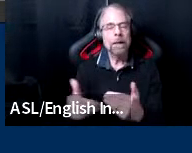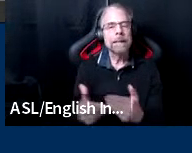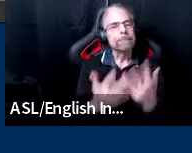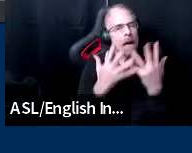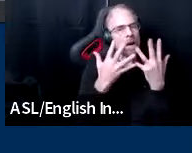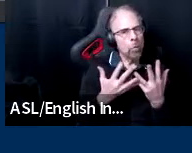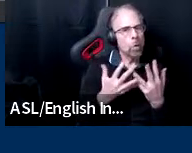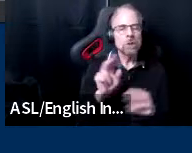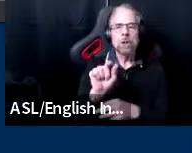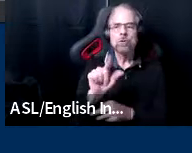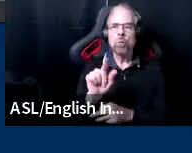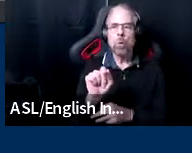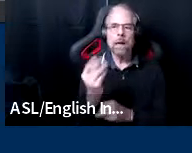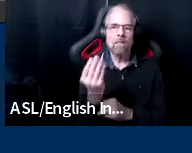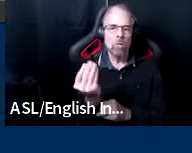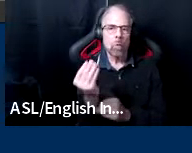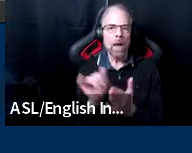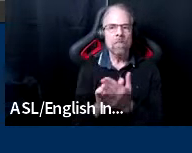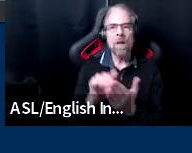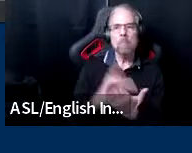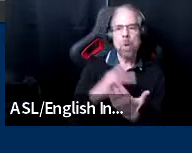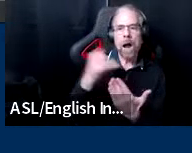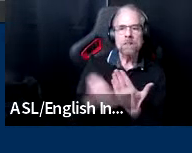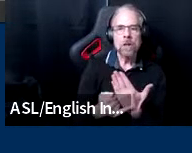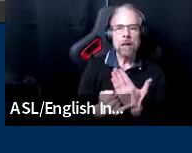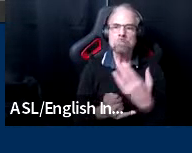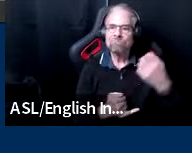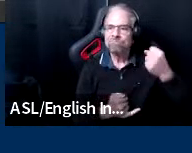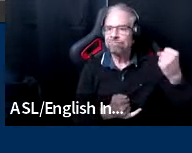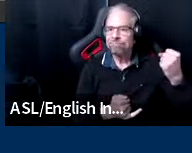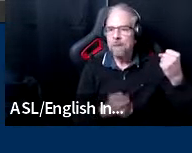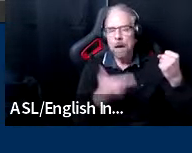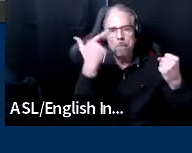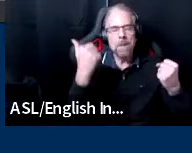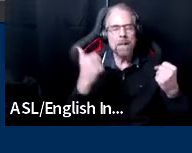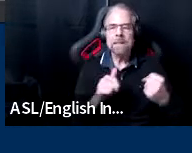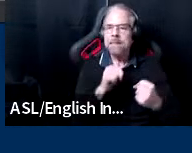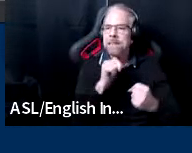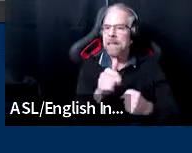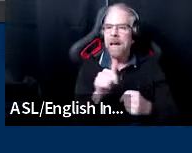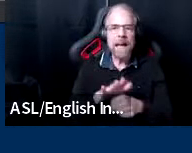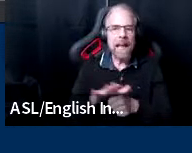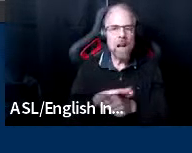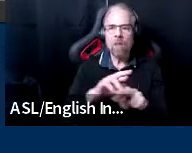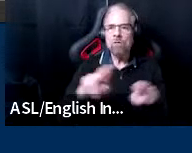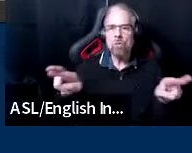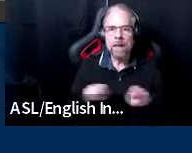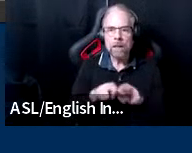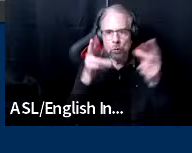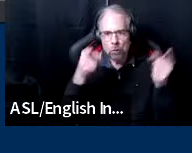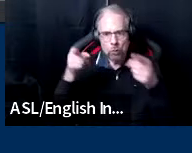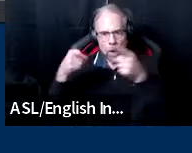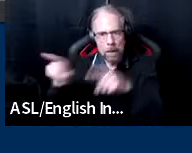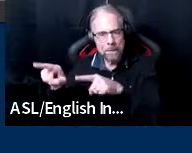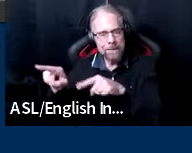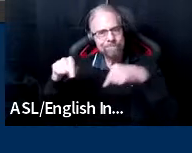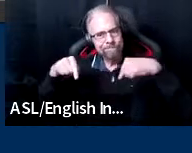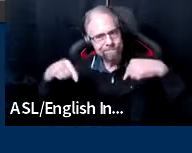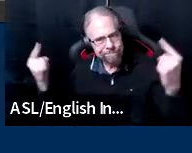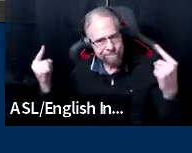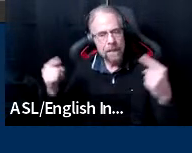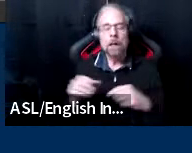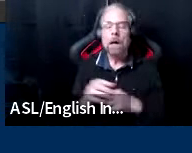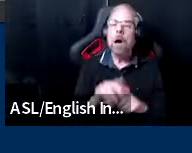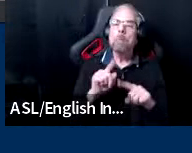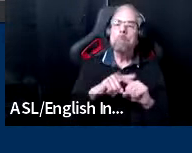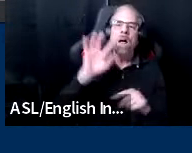2014, the project was shelved due to a lack of regional consensus, but the